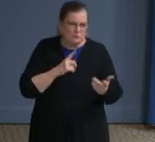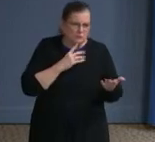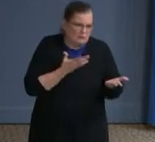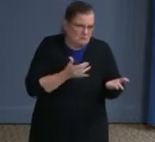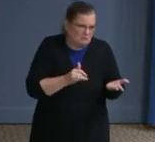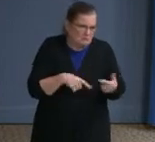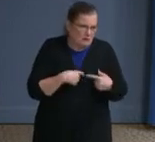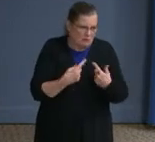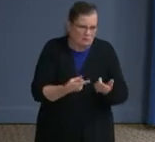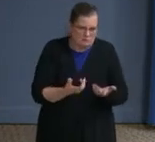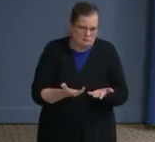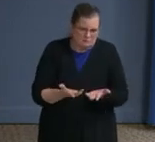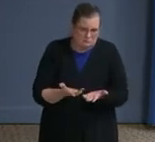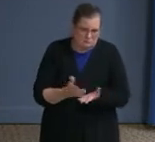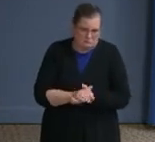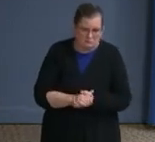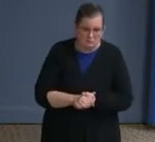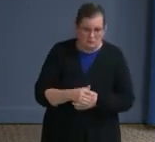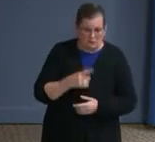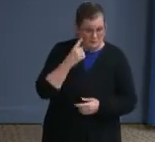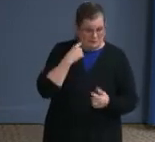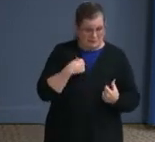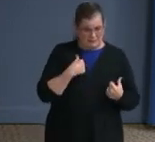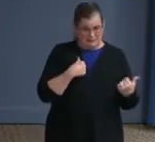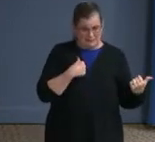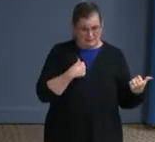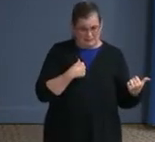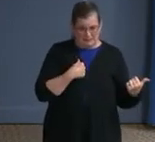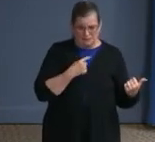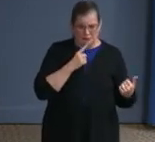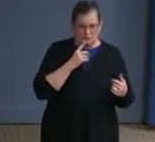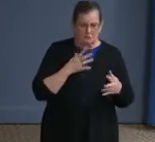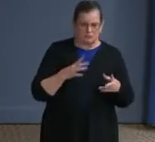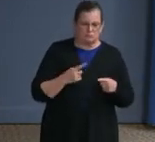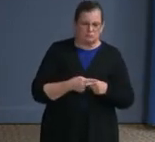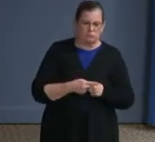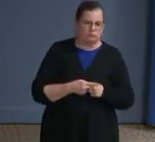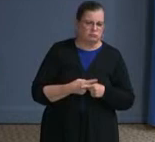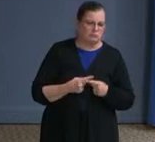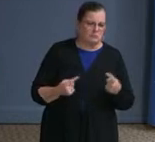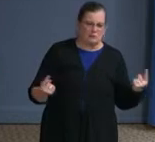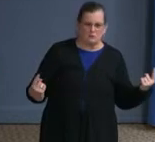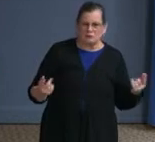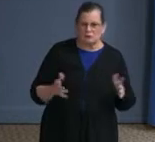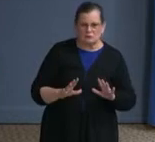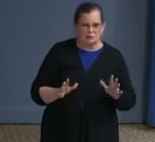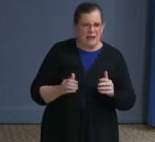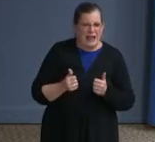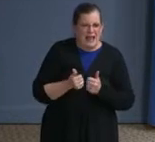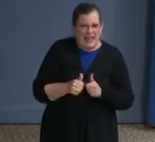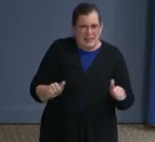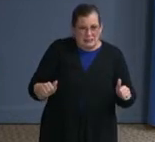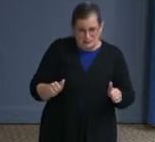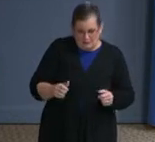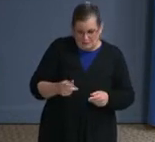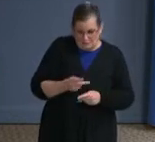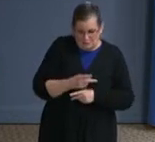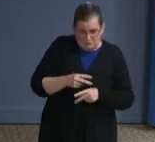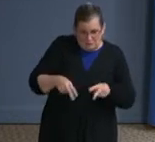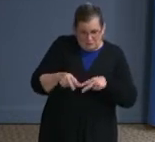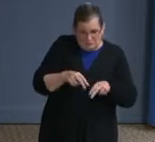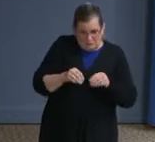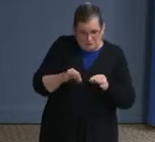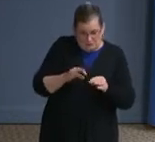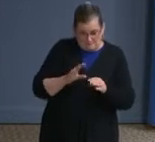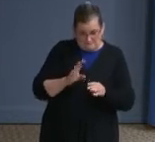clear. As far as I know, there's no controversy with regard to any of the provisions in the Budget Support Clarification Act.